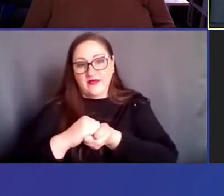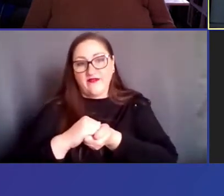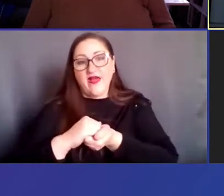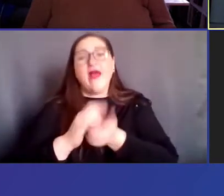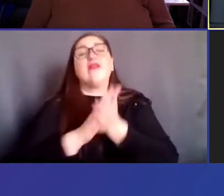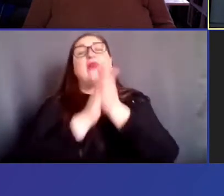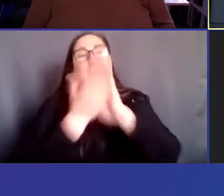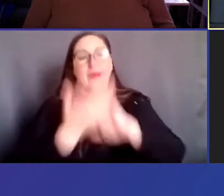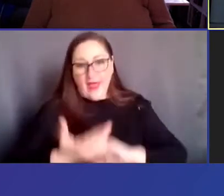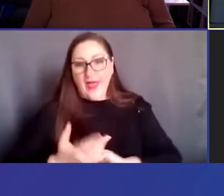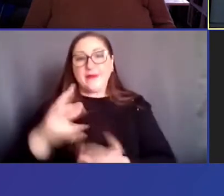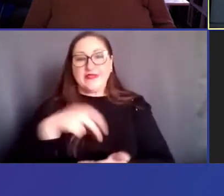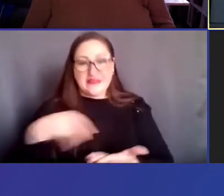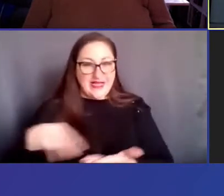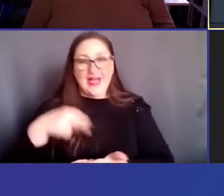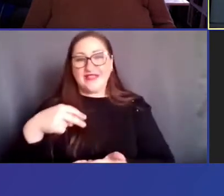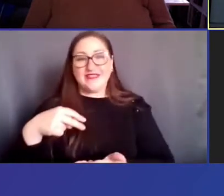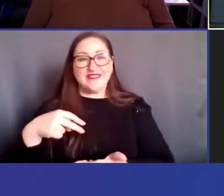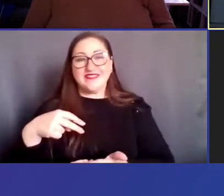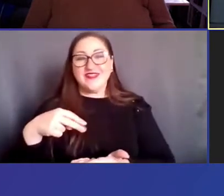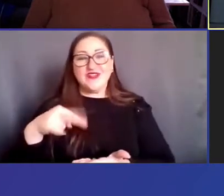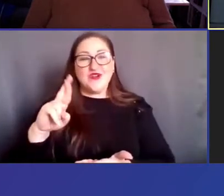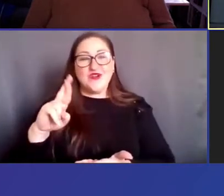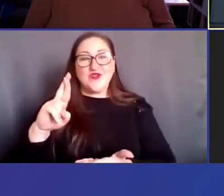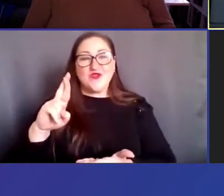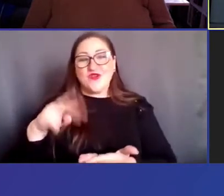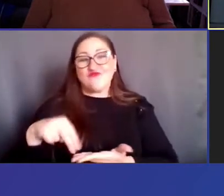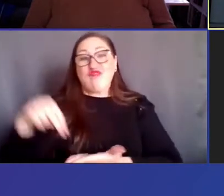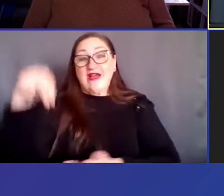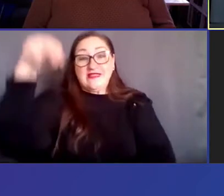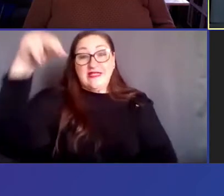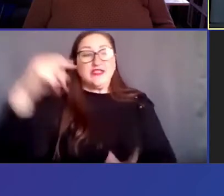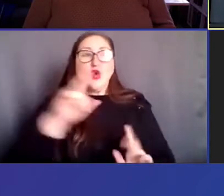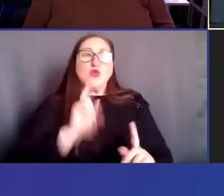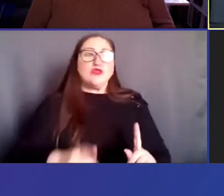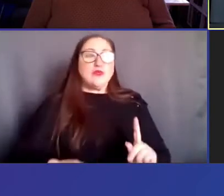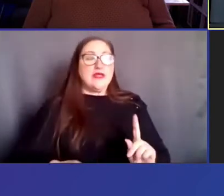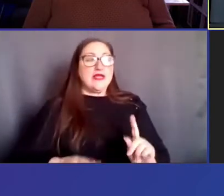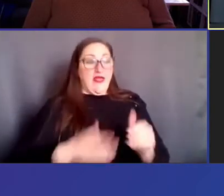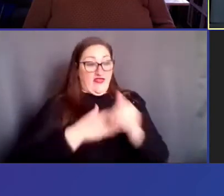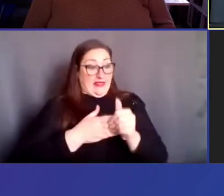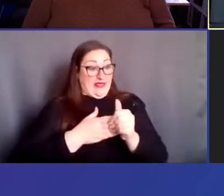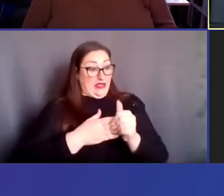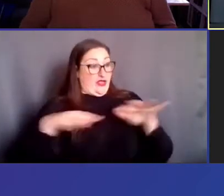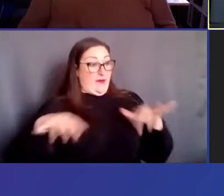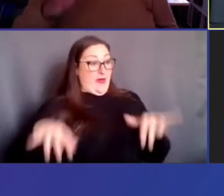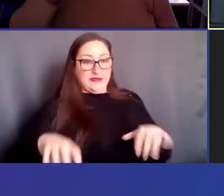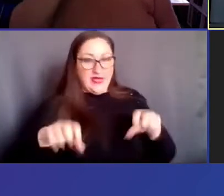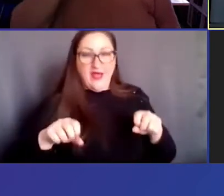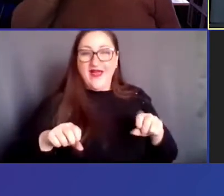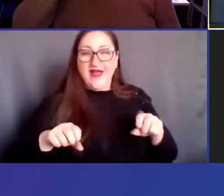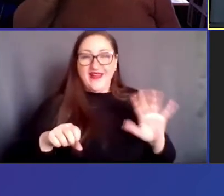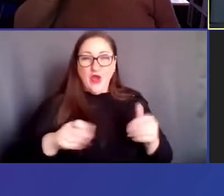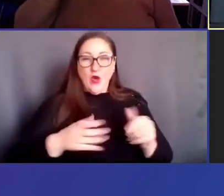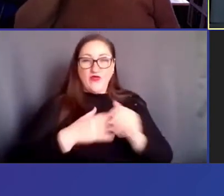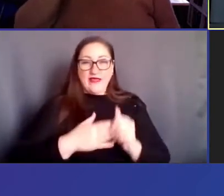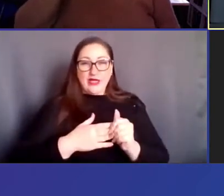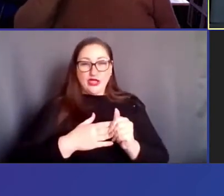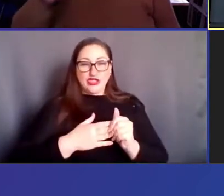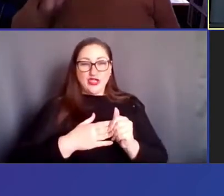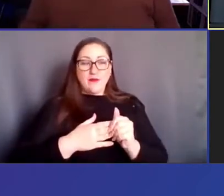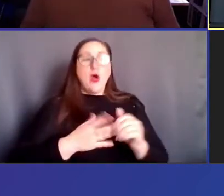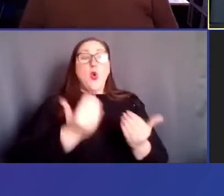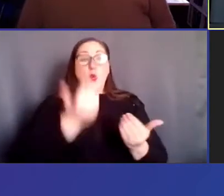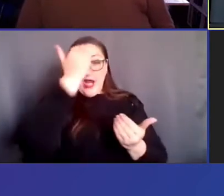So in a lot of ways, kind of taking the leadership away from myself even before it started, and just offering what I knew were